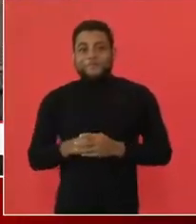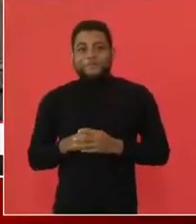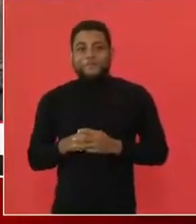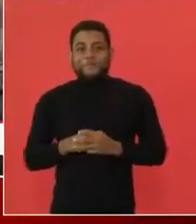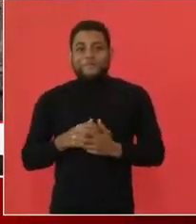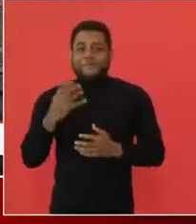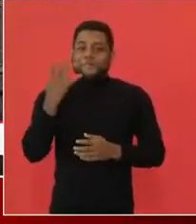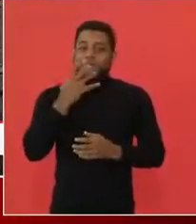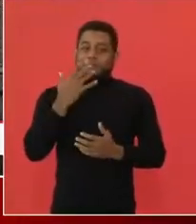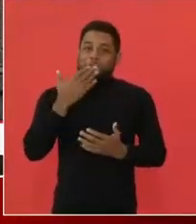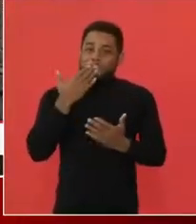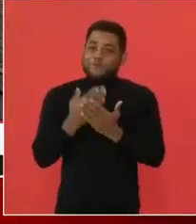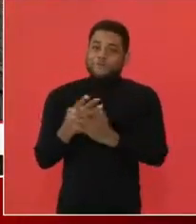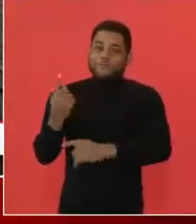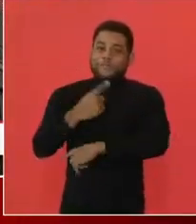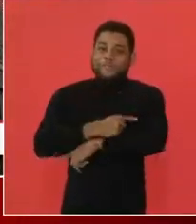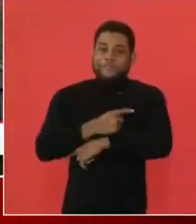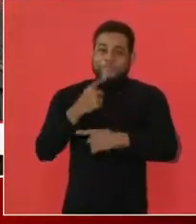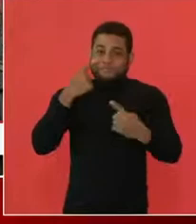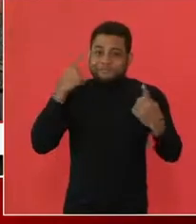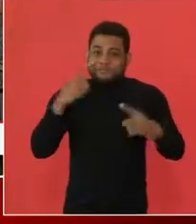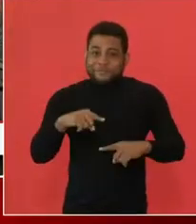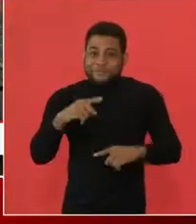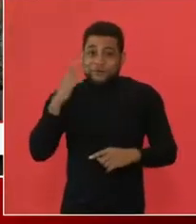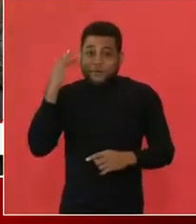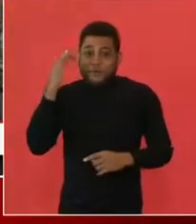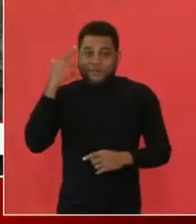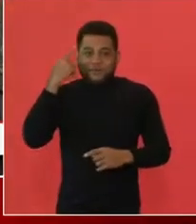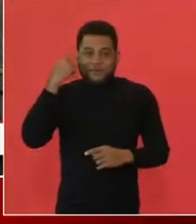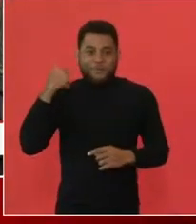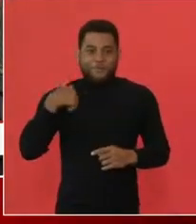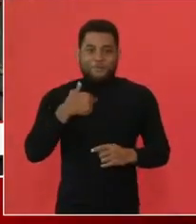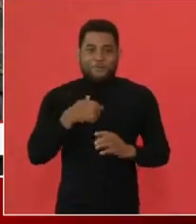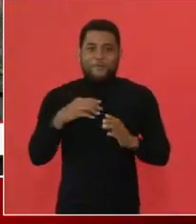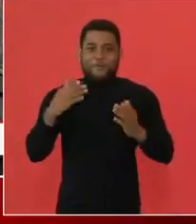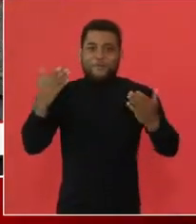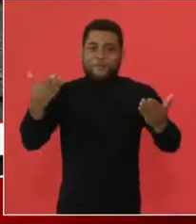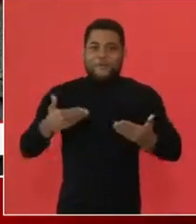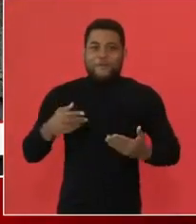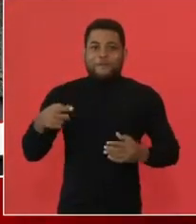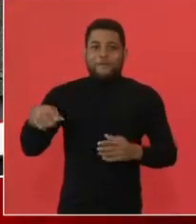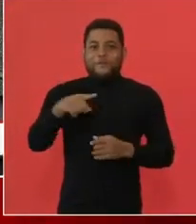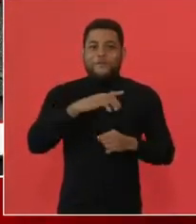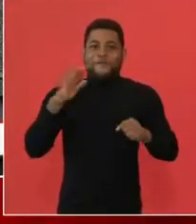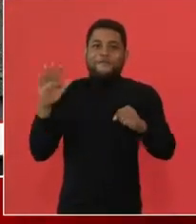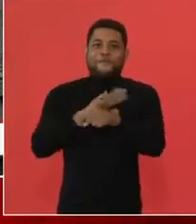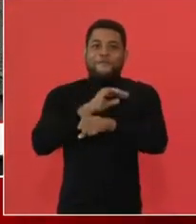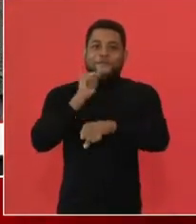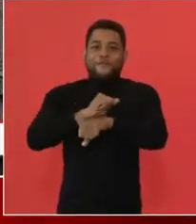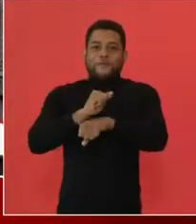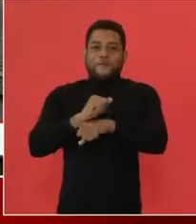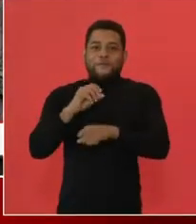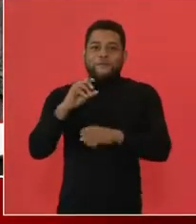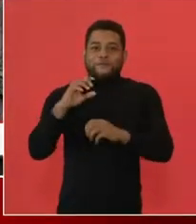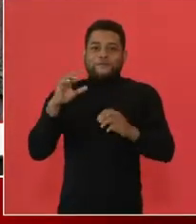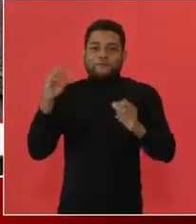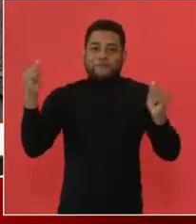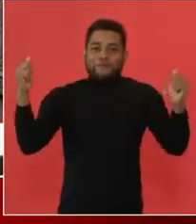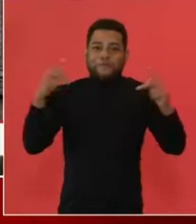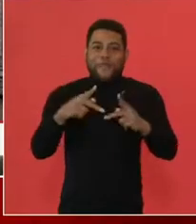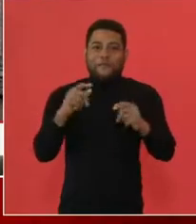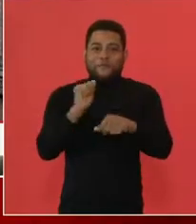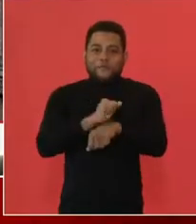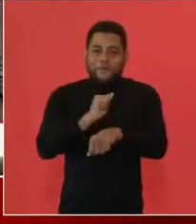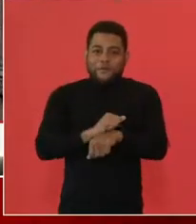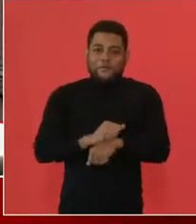government, because we are welcoming the entire workforce. And I want to say a